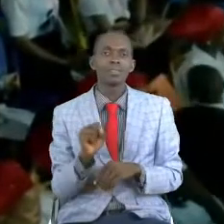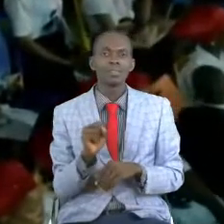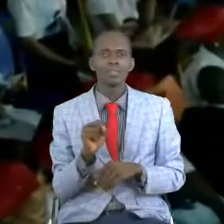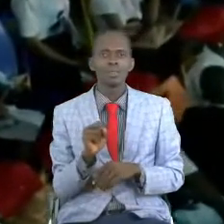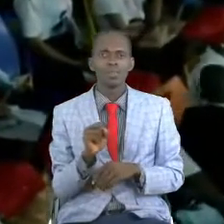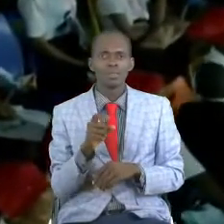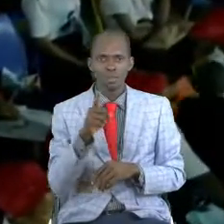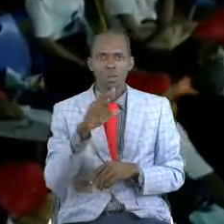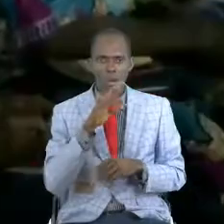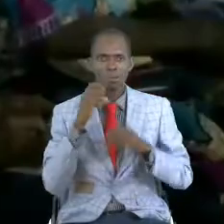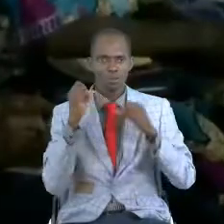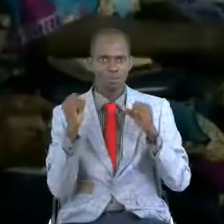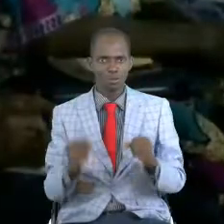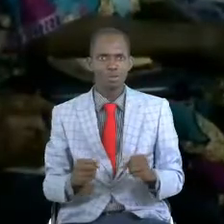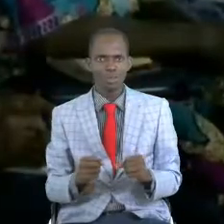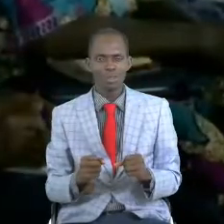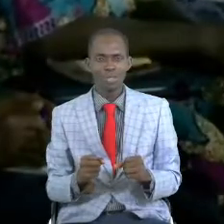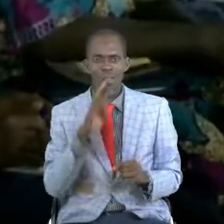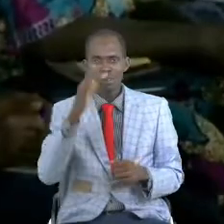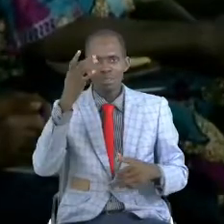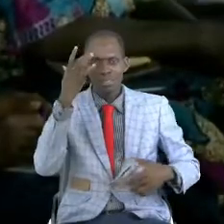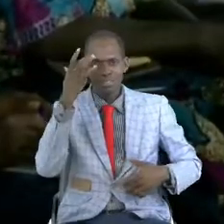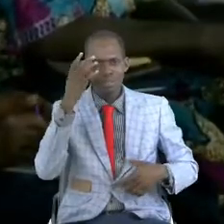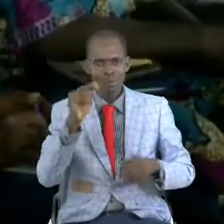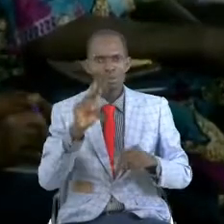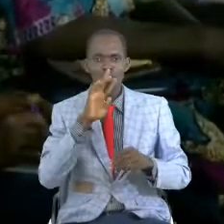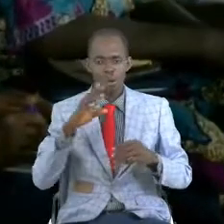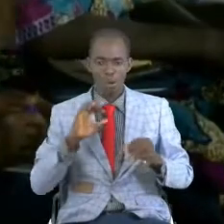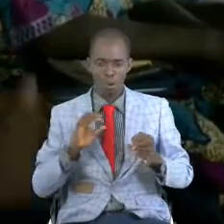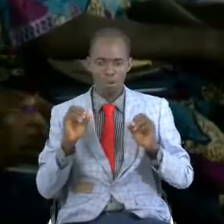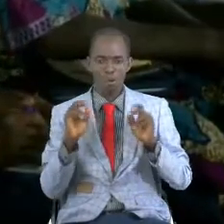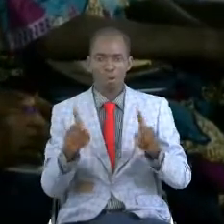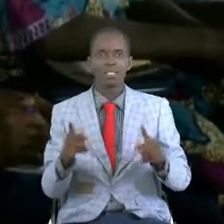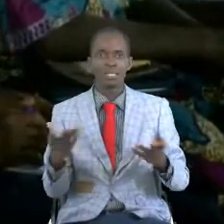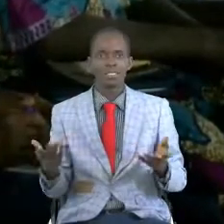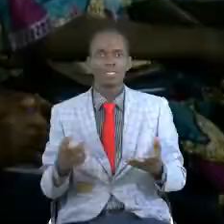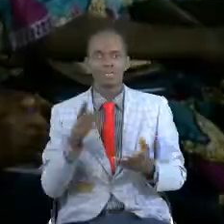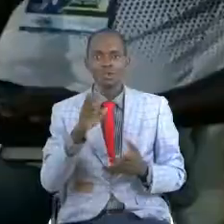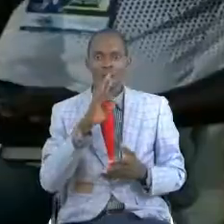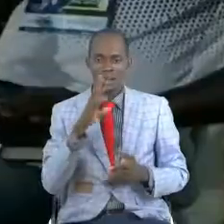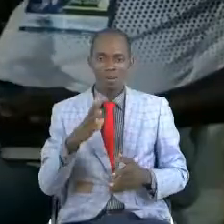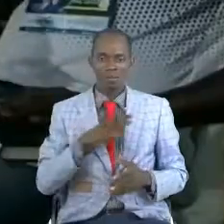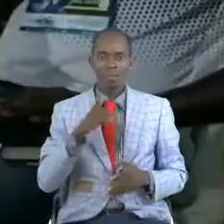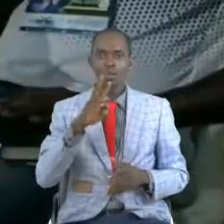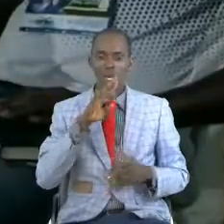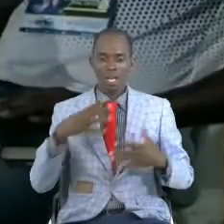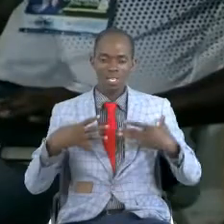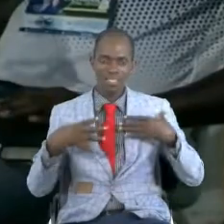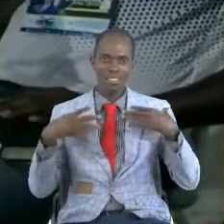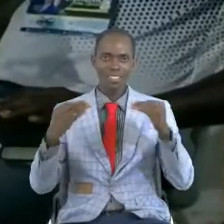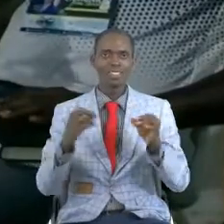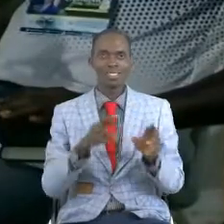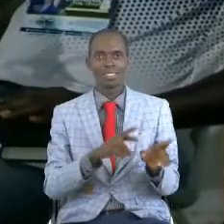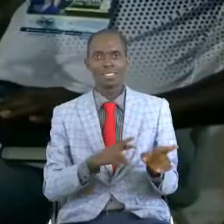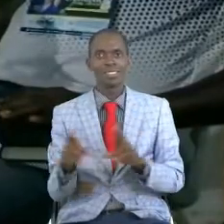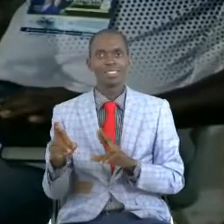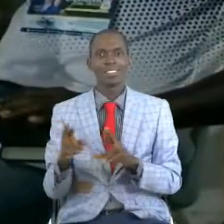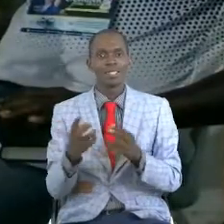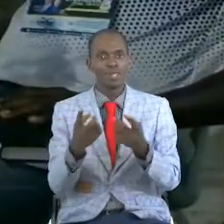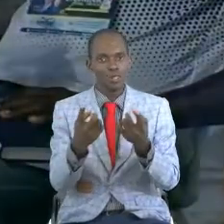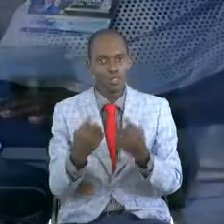already. You're well already. You're healed already. Come, is